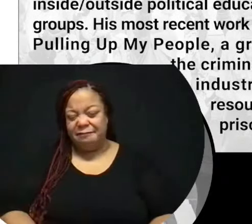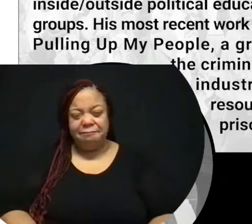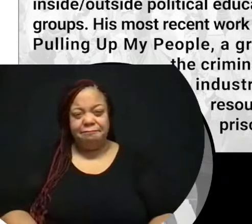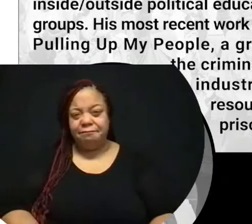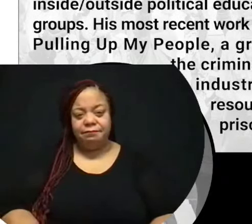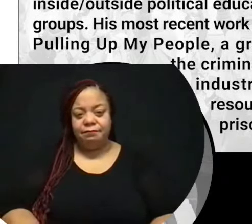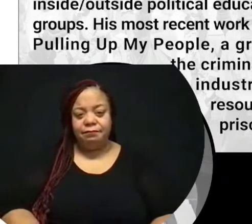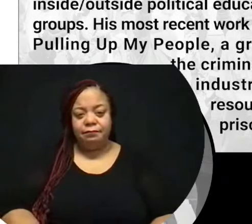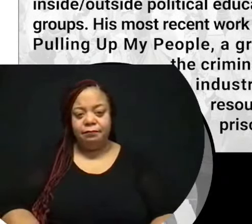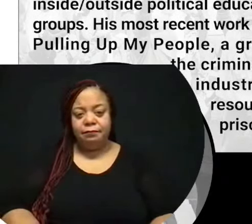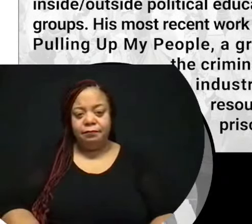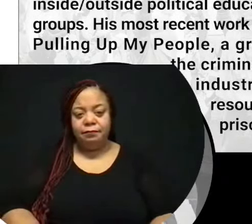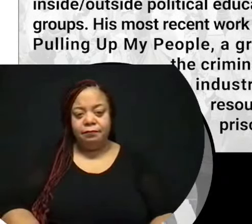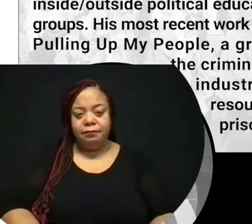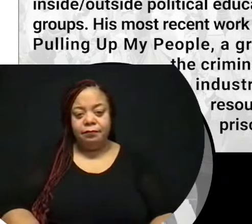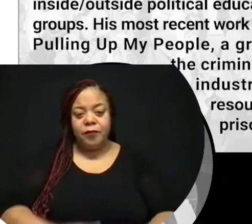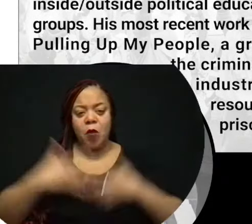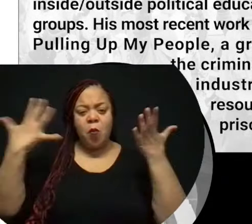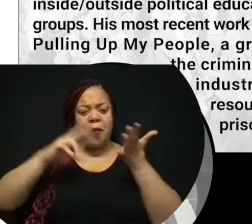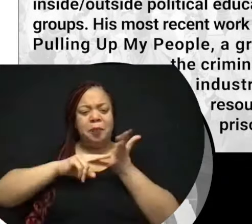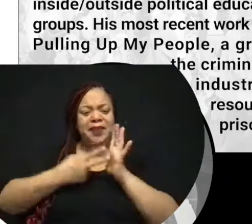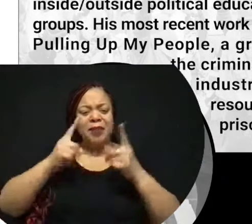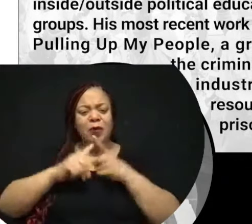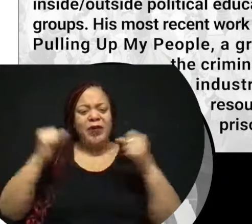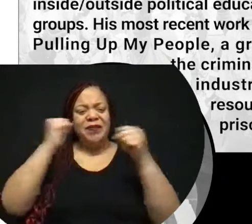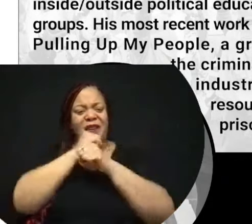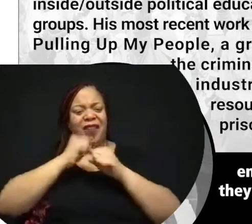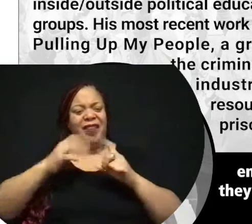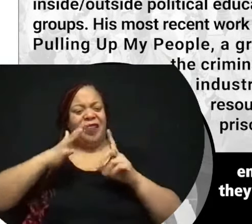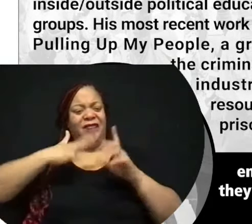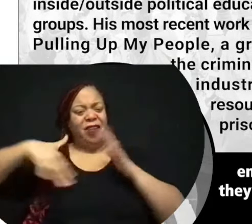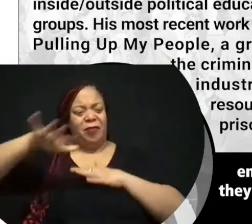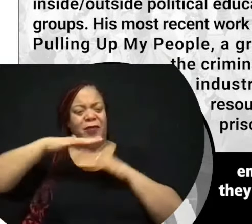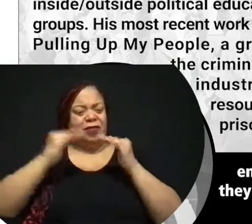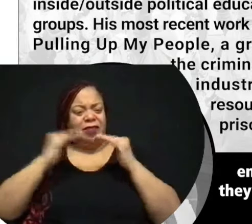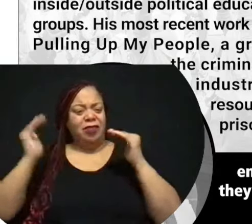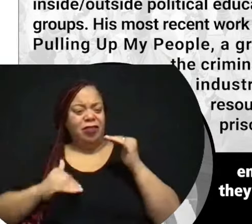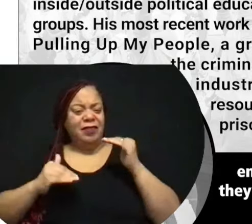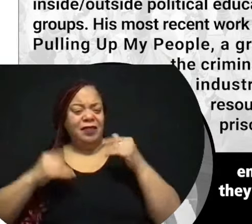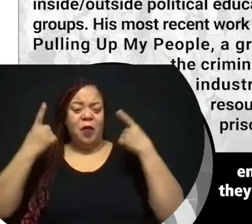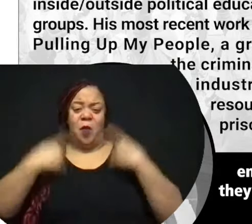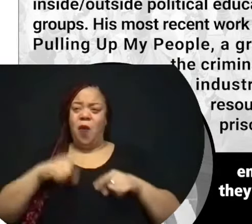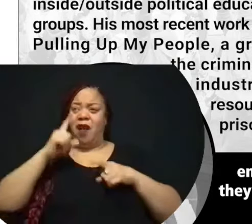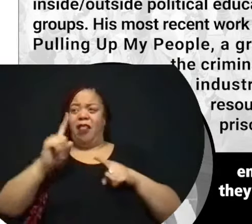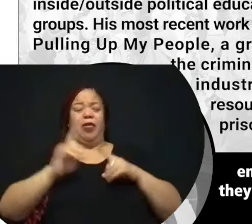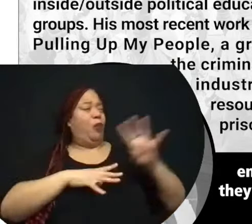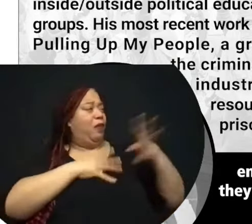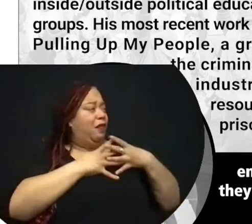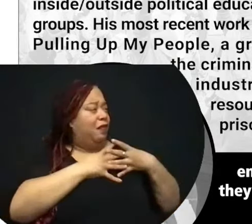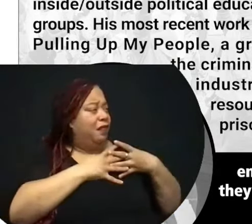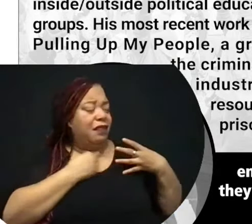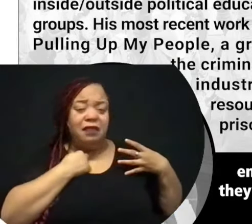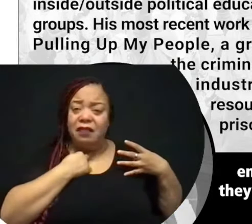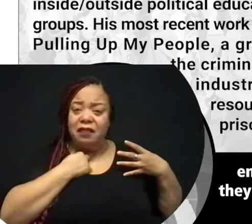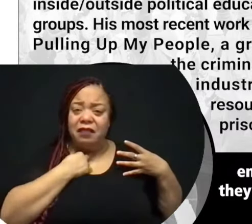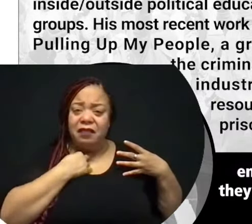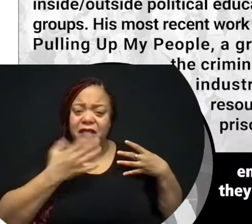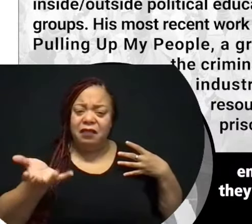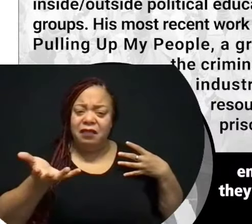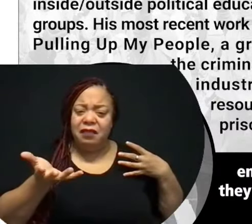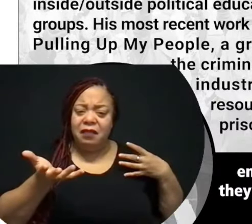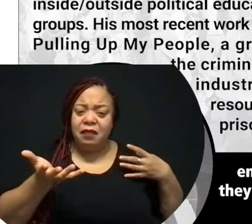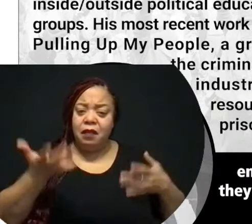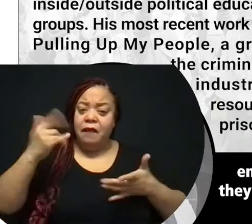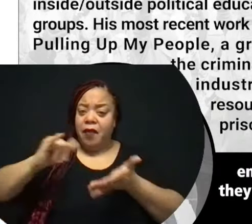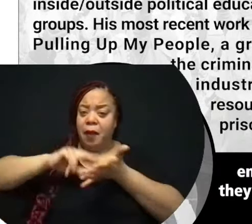means that the free world folks who are also fighting against environmental injustice need to recognize that they have allies